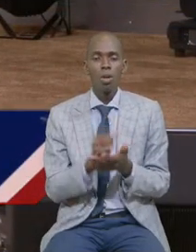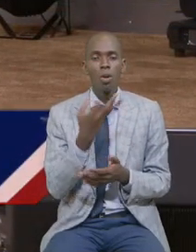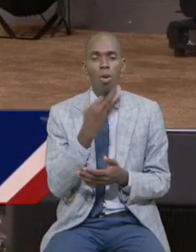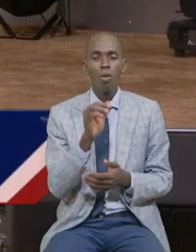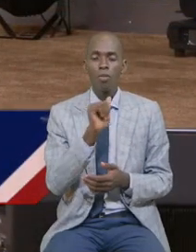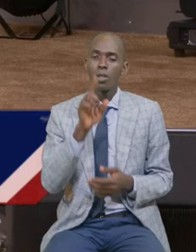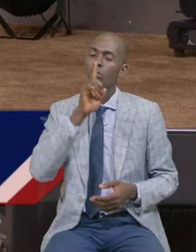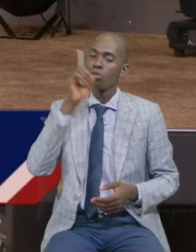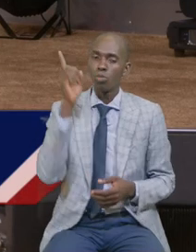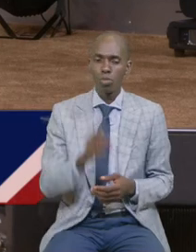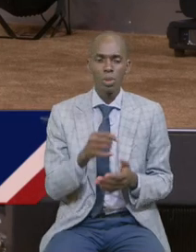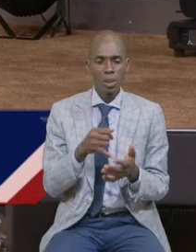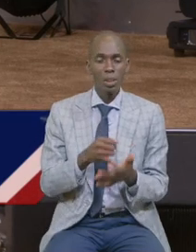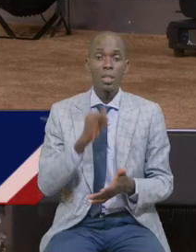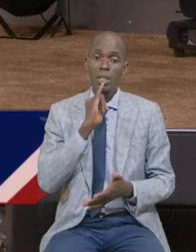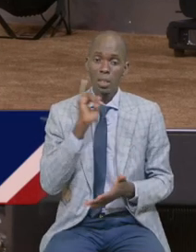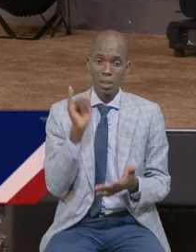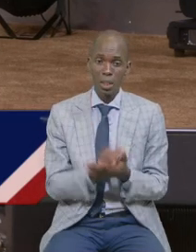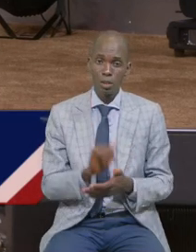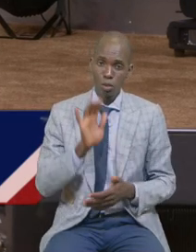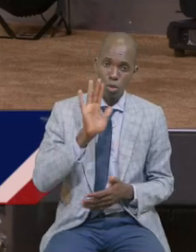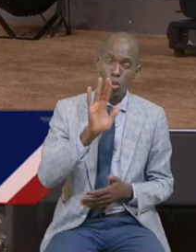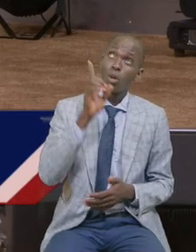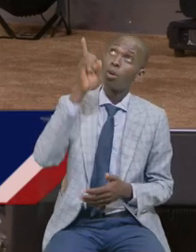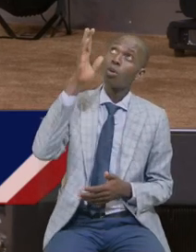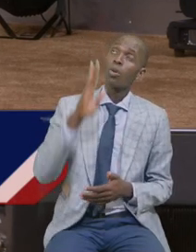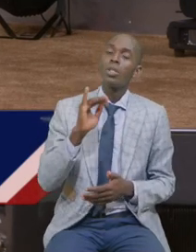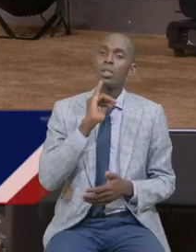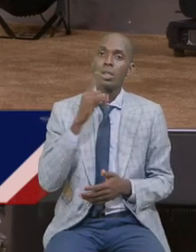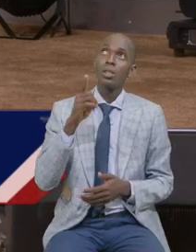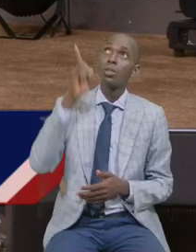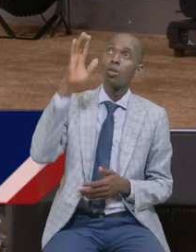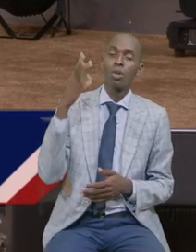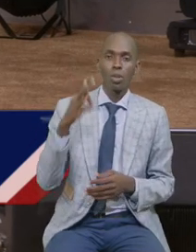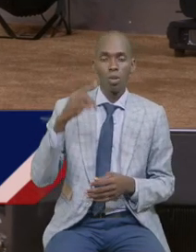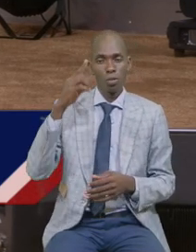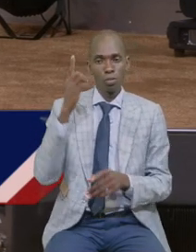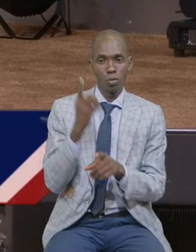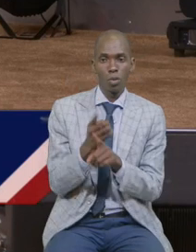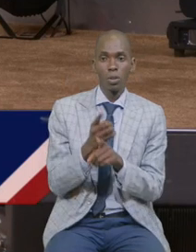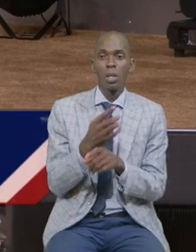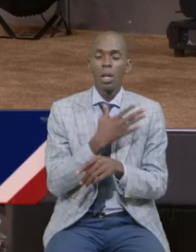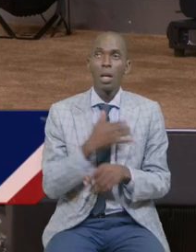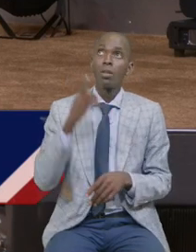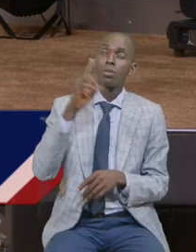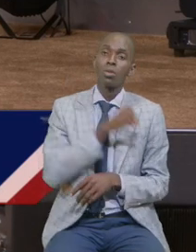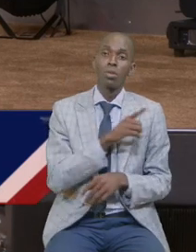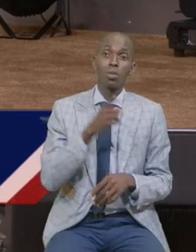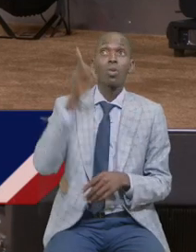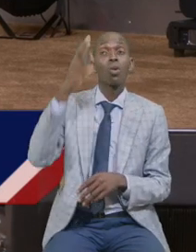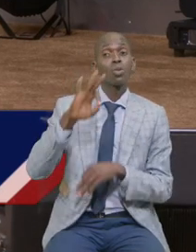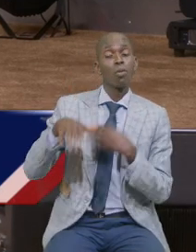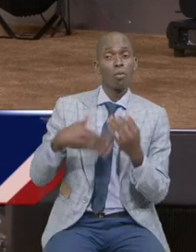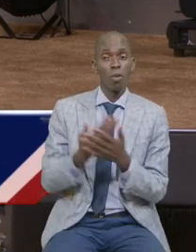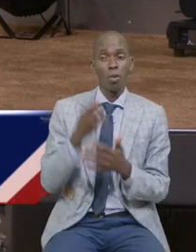it is that your God is a God of gods and Lord of kings and a